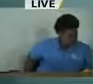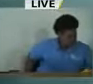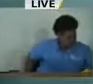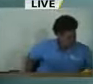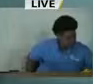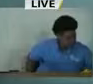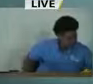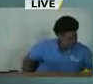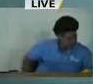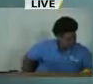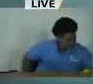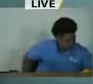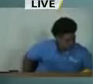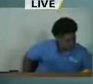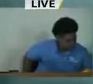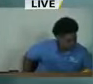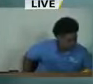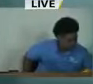corruption,